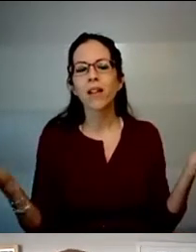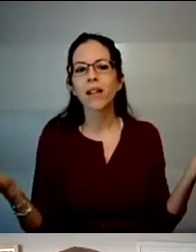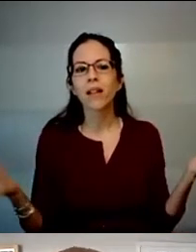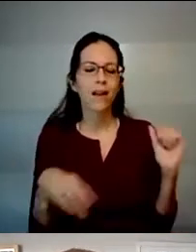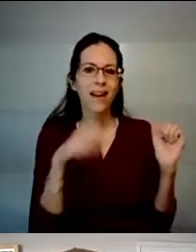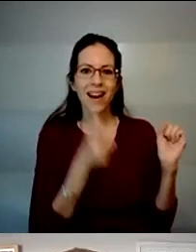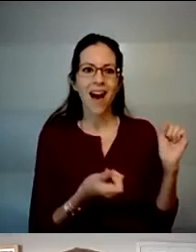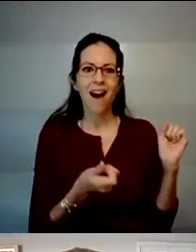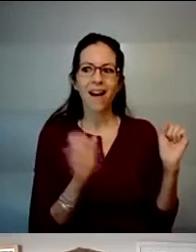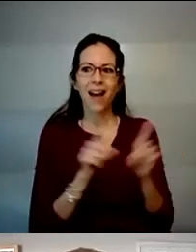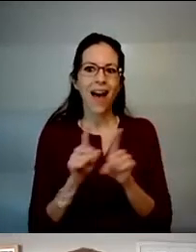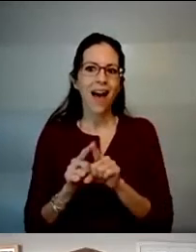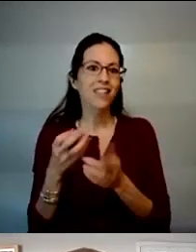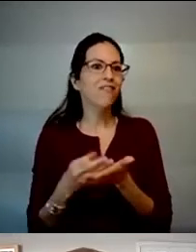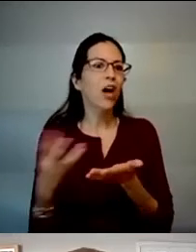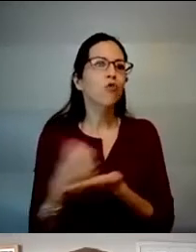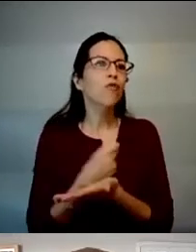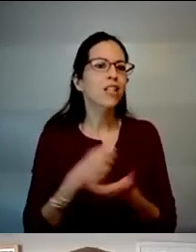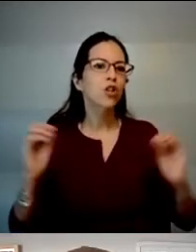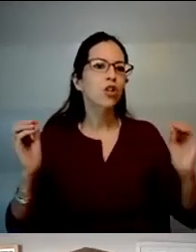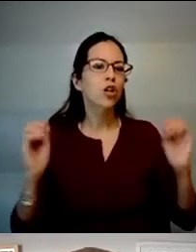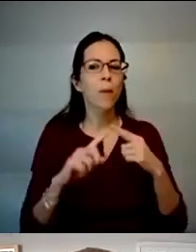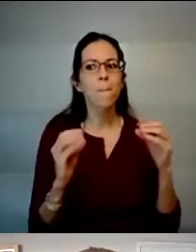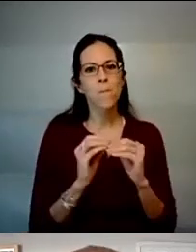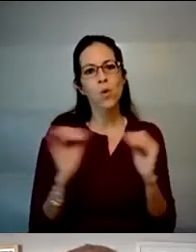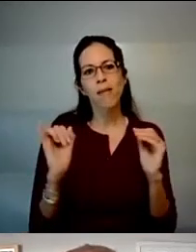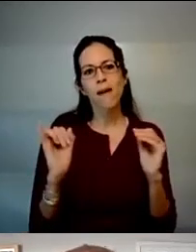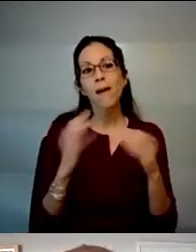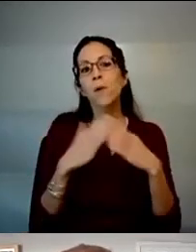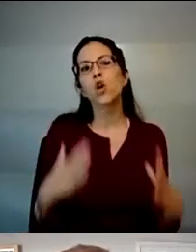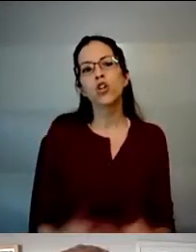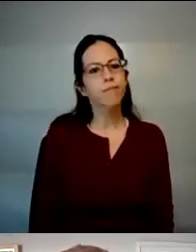as, you know, fundraiser or whatever, but more as partner.